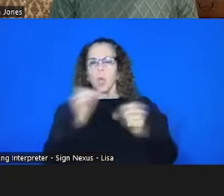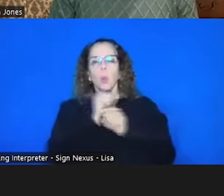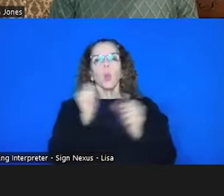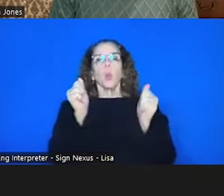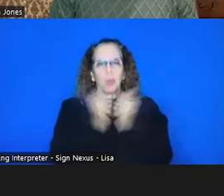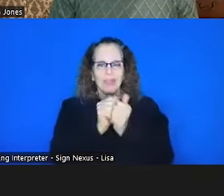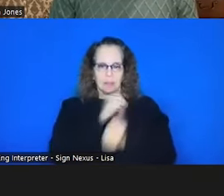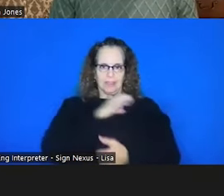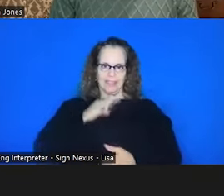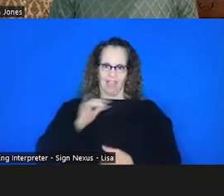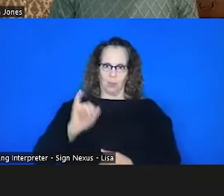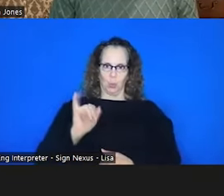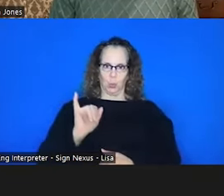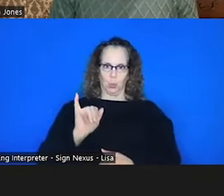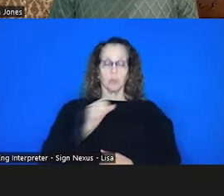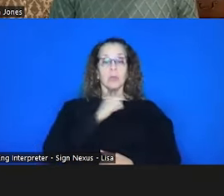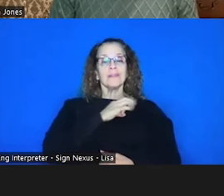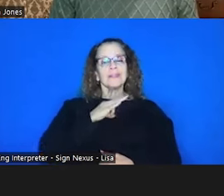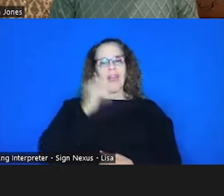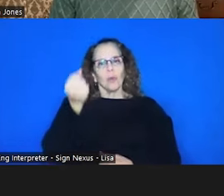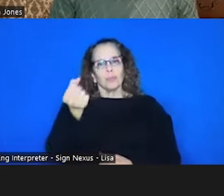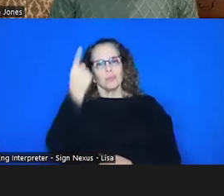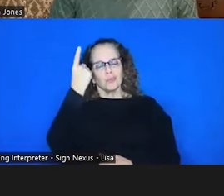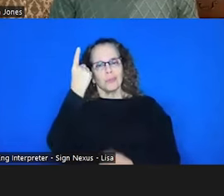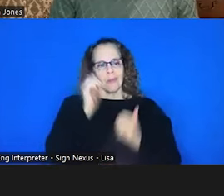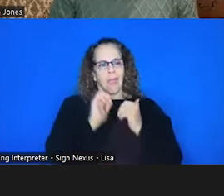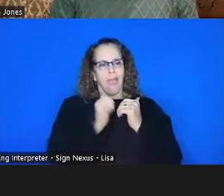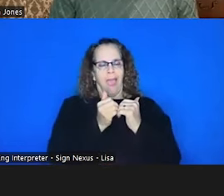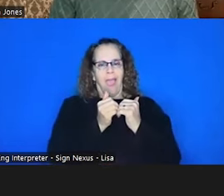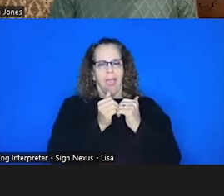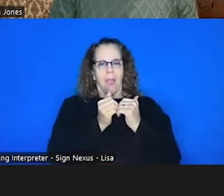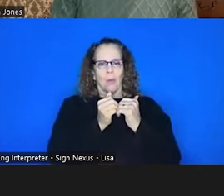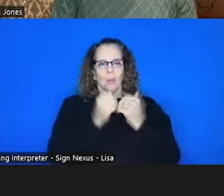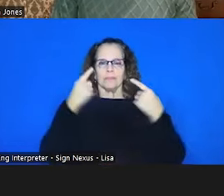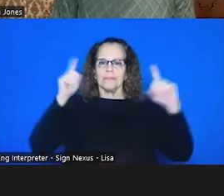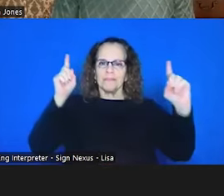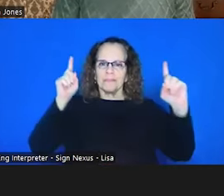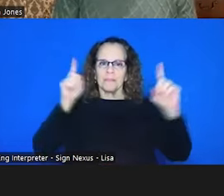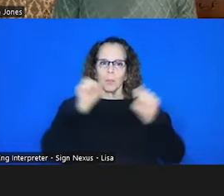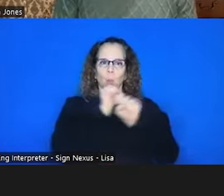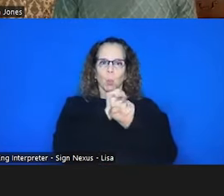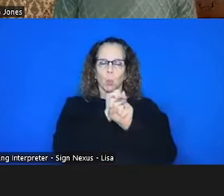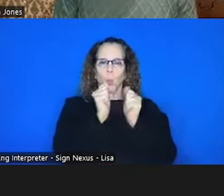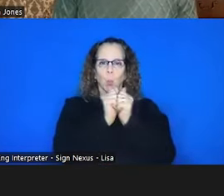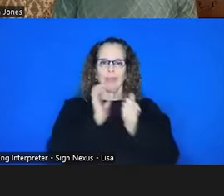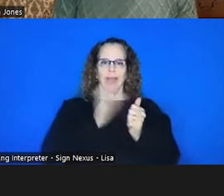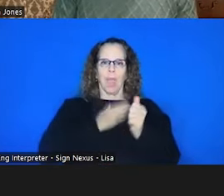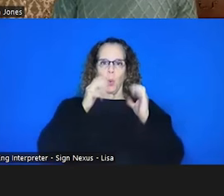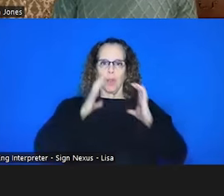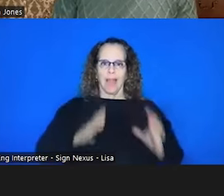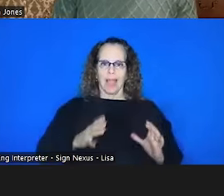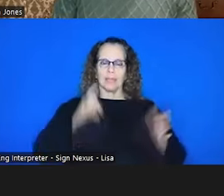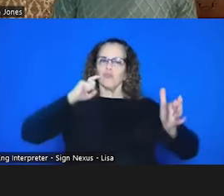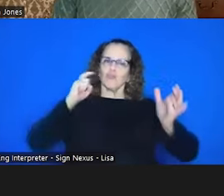understand how to effectively and work with our clients and be affirming. So, because for my thing